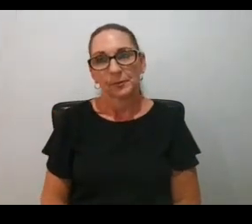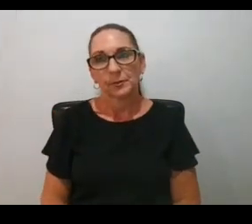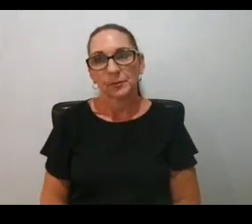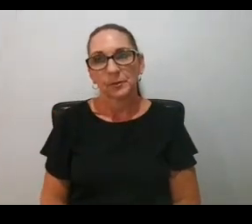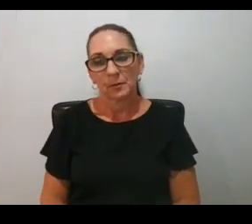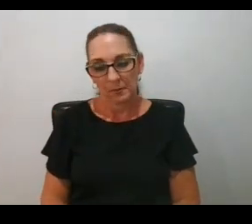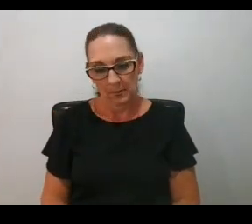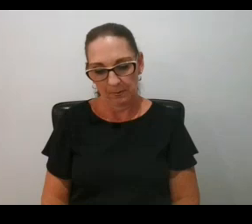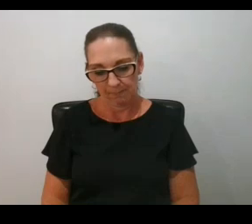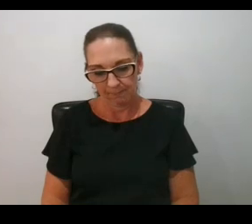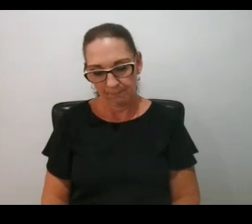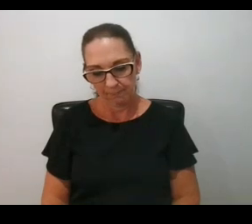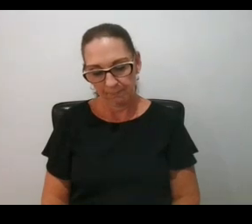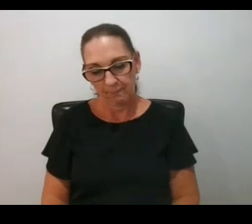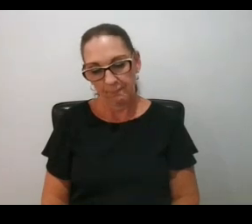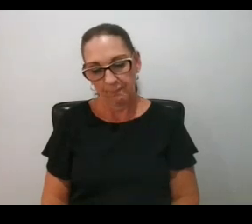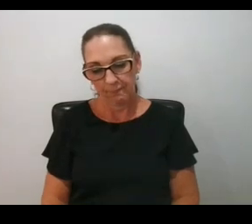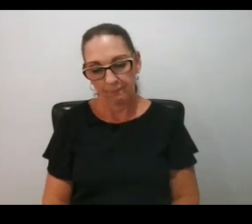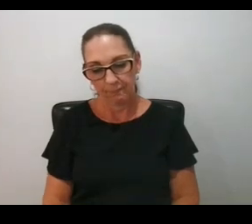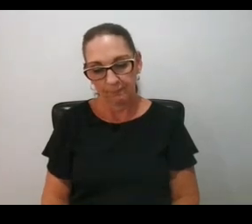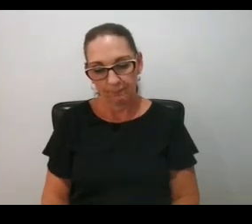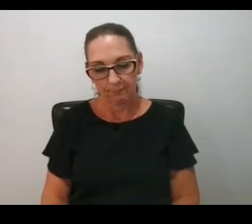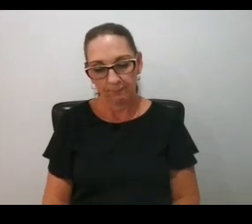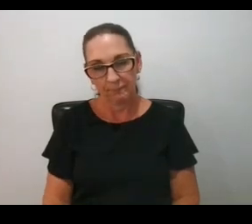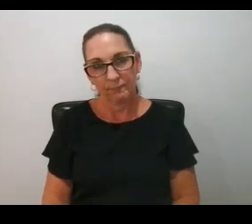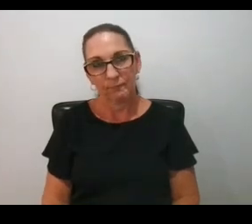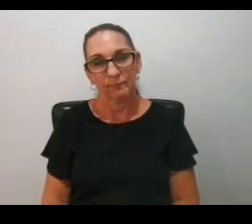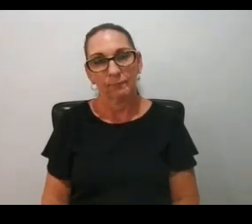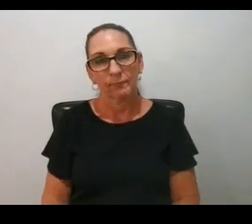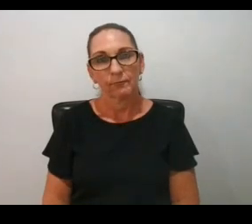All right, and we'll just close that off. Yep.